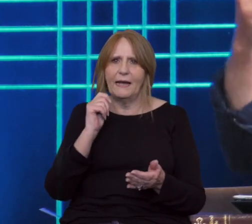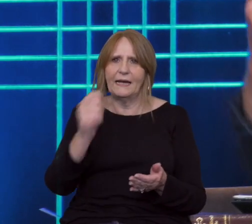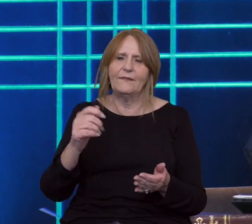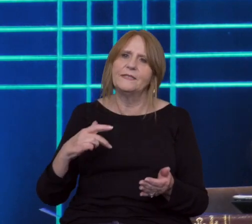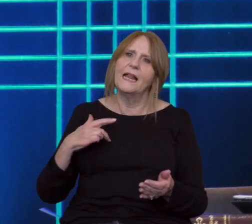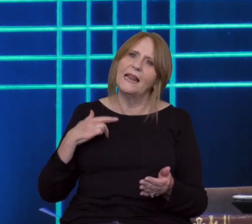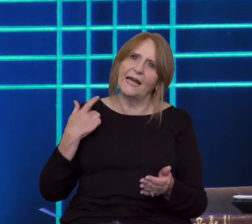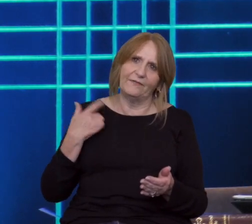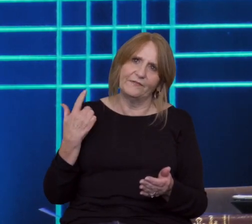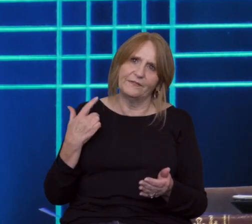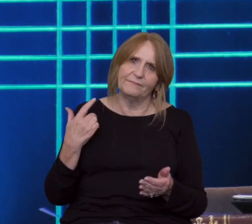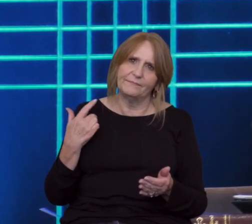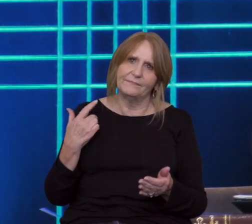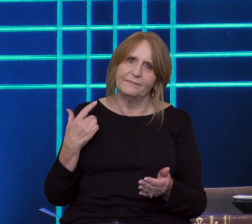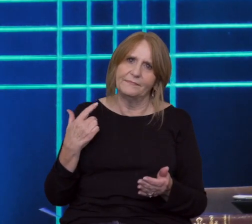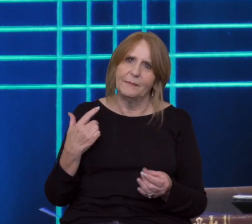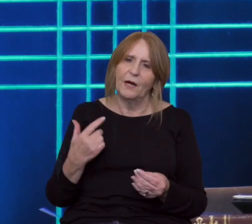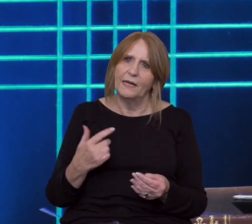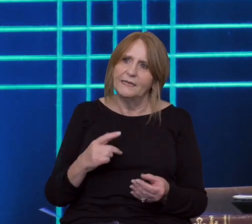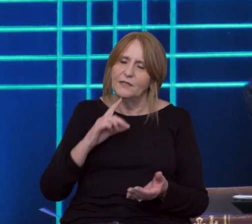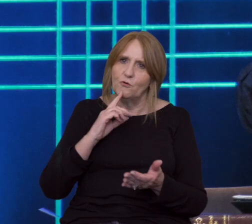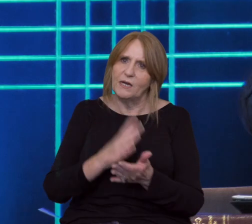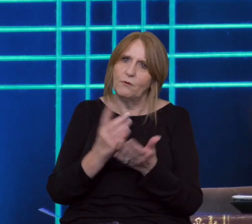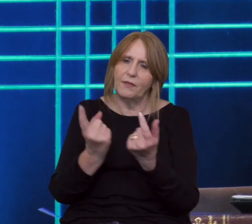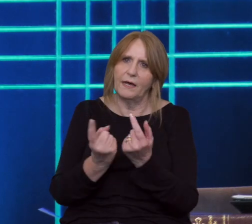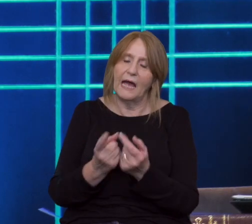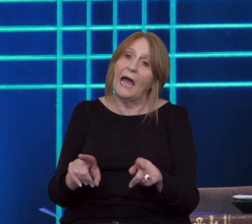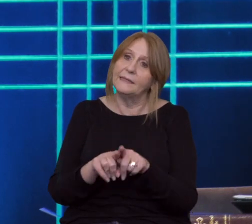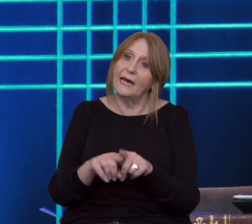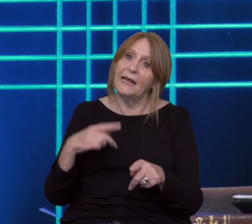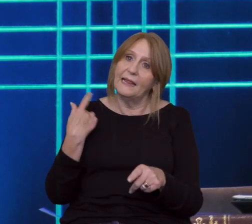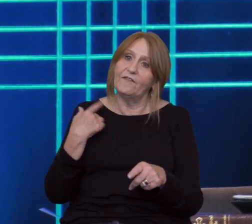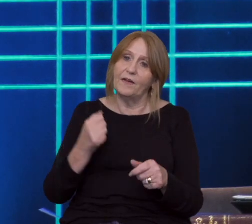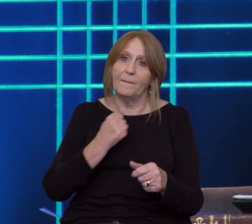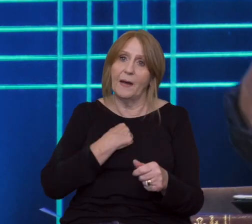real trick. As I live my life, I surrender.